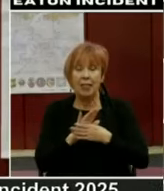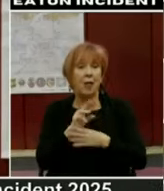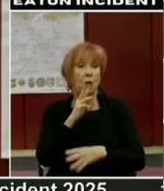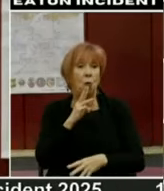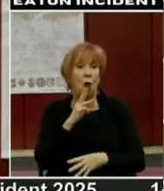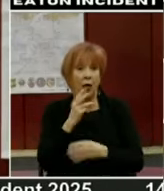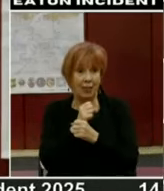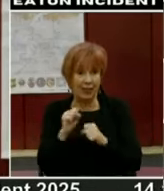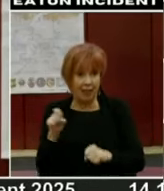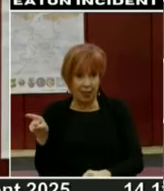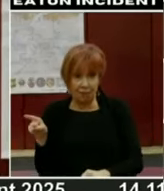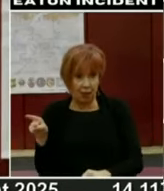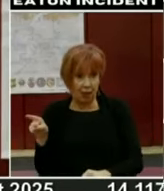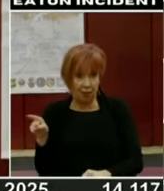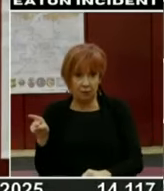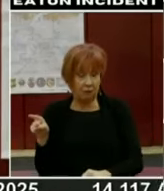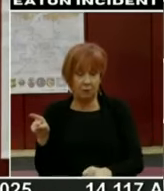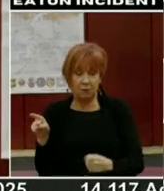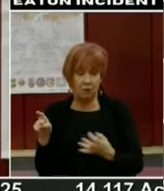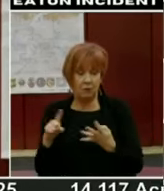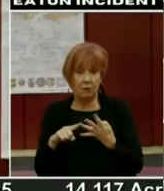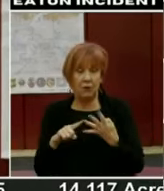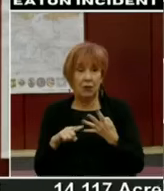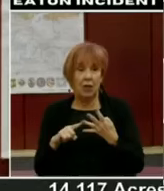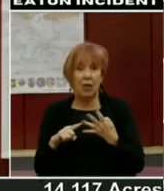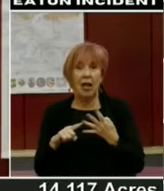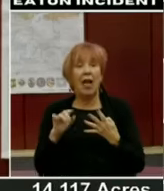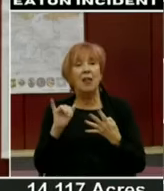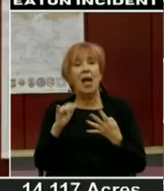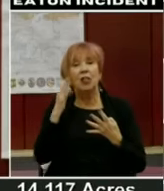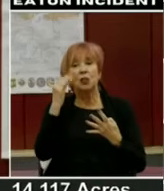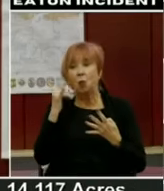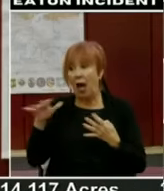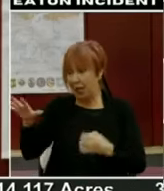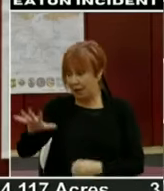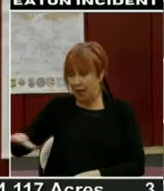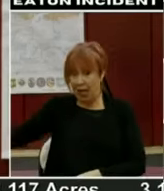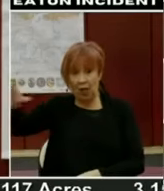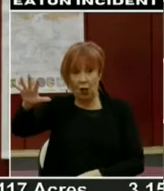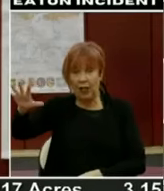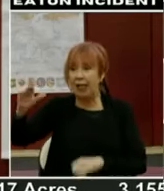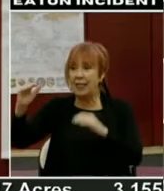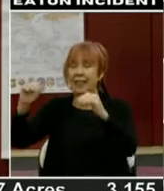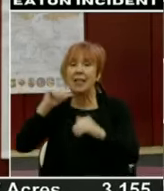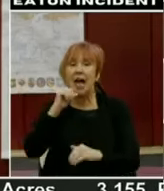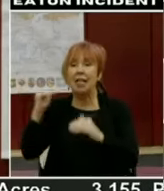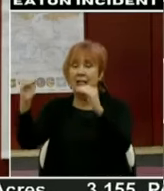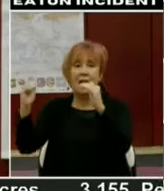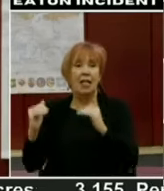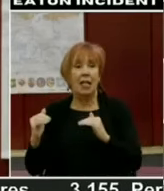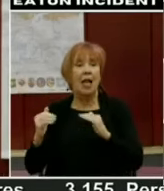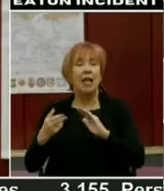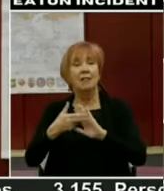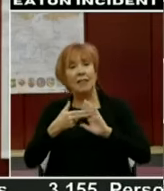be supplied to that area. And that's the reason why it has not been downgraded to an